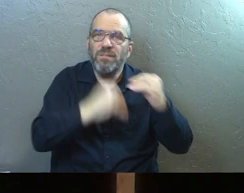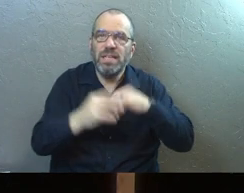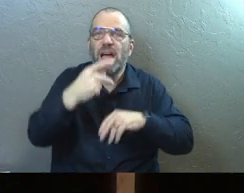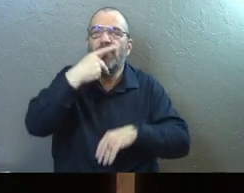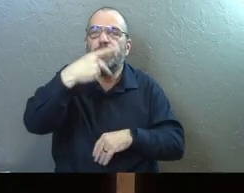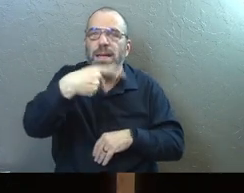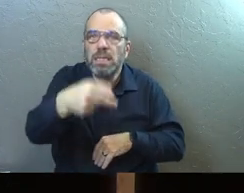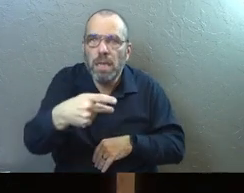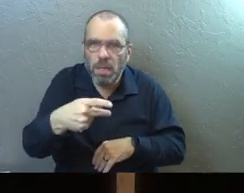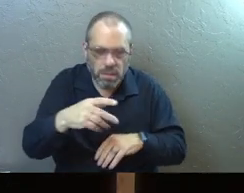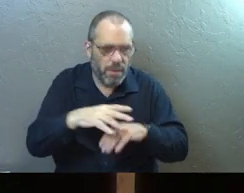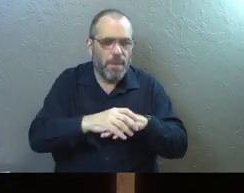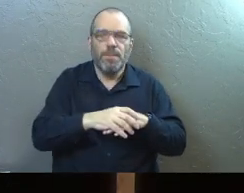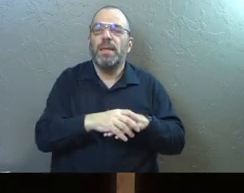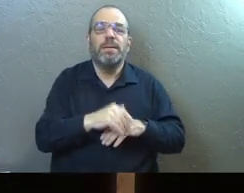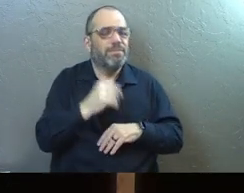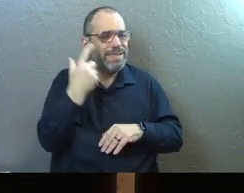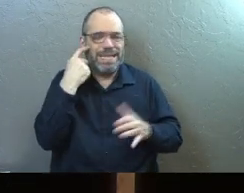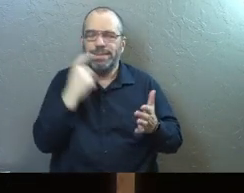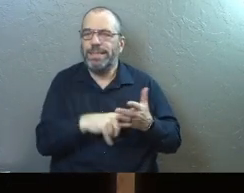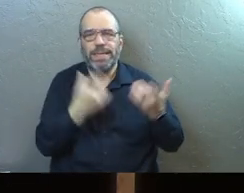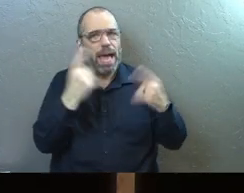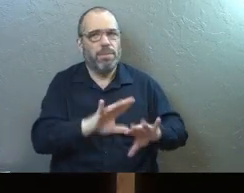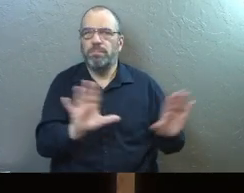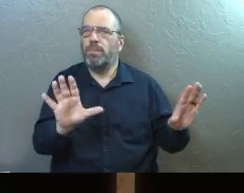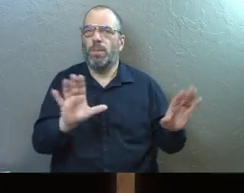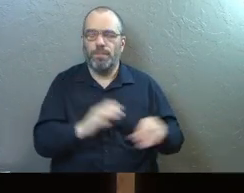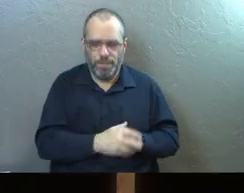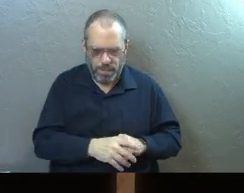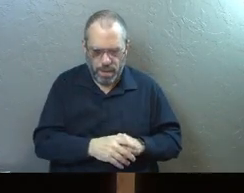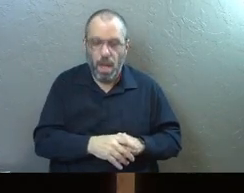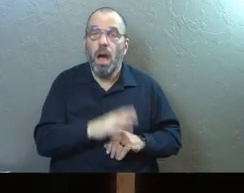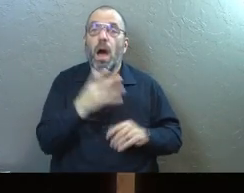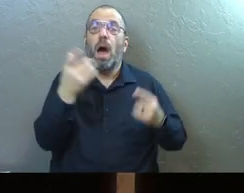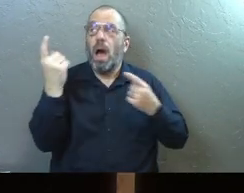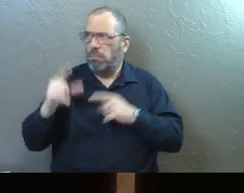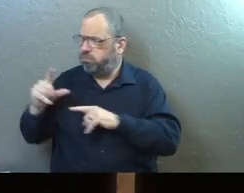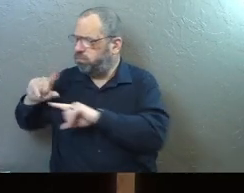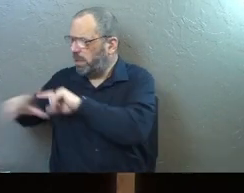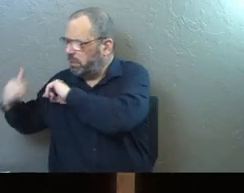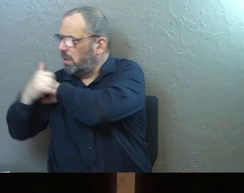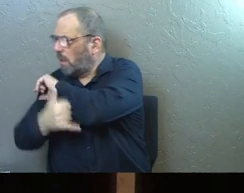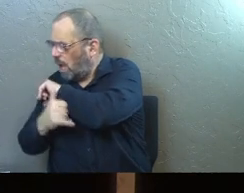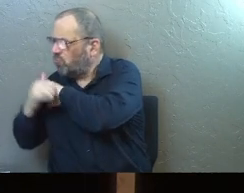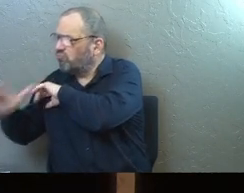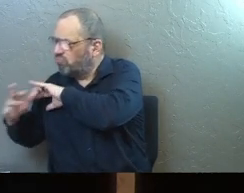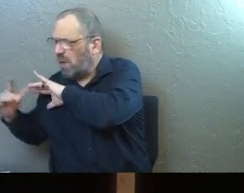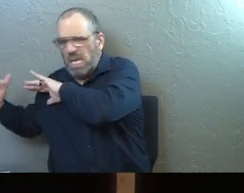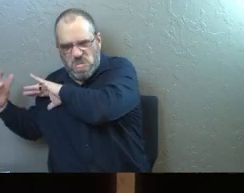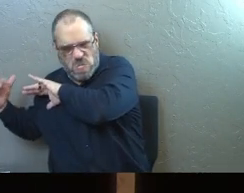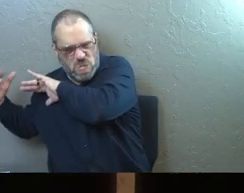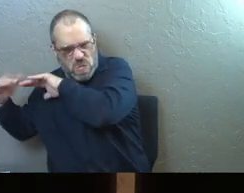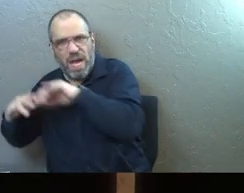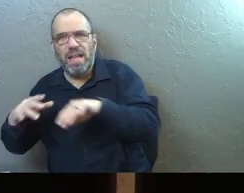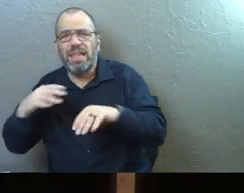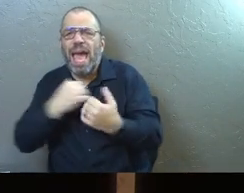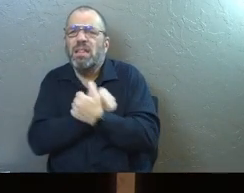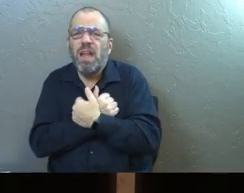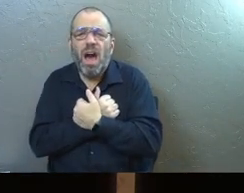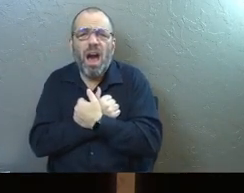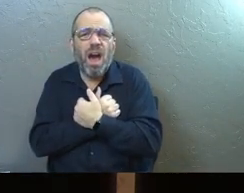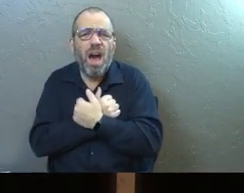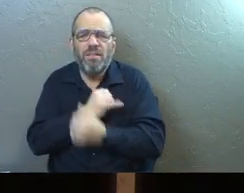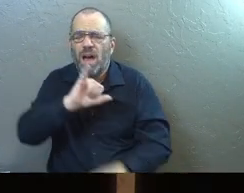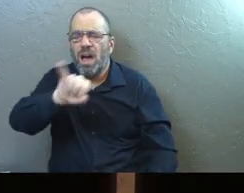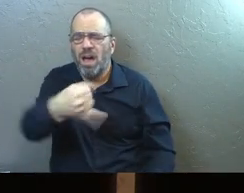of Pentecost. They certainly didn't see this coming though. So they're all coming from these other countries. They love Yahweh, okay?